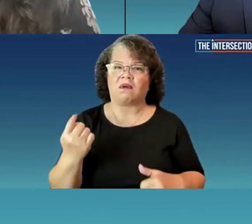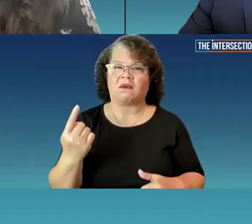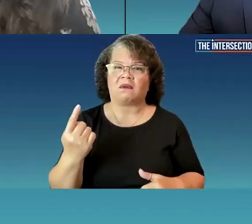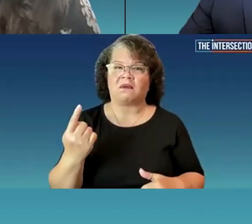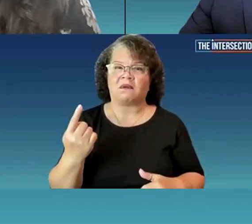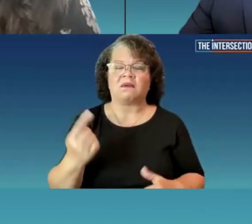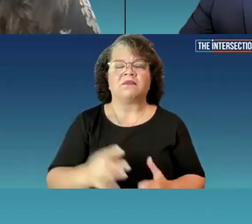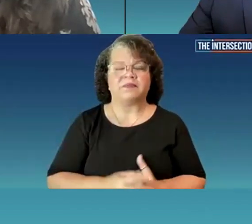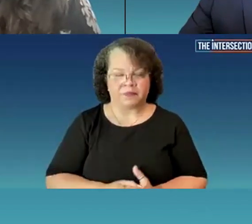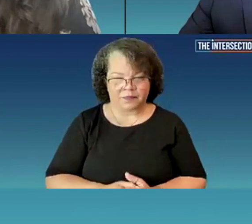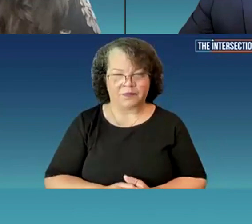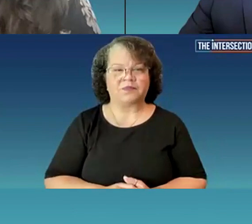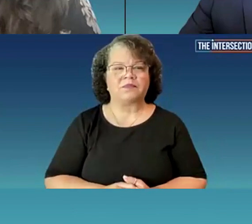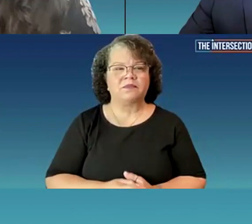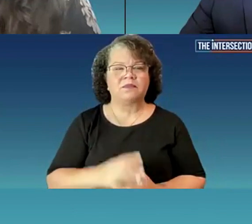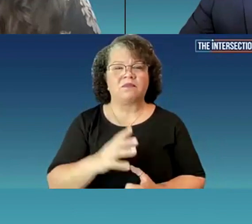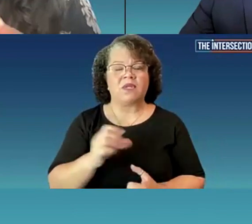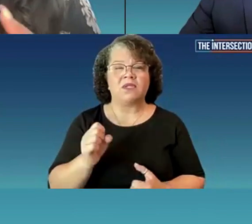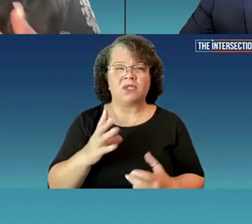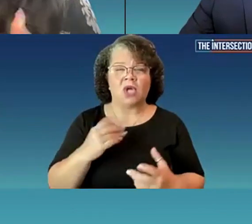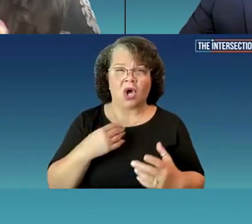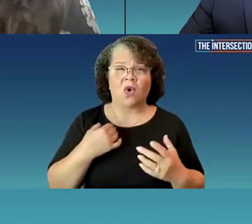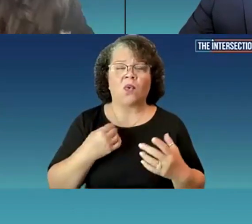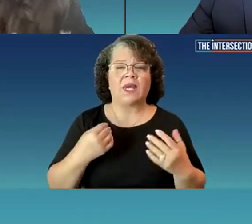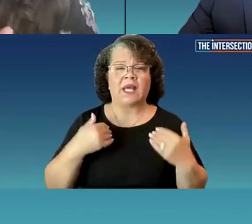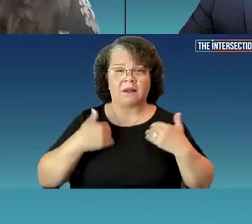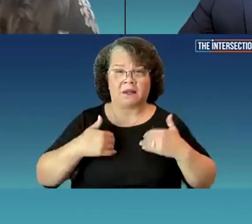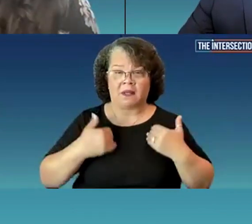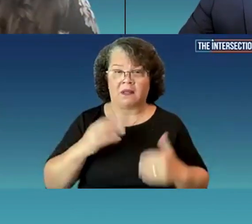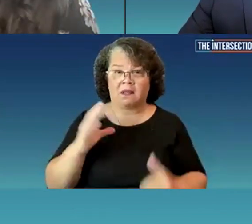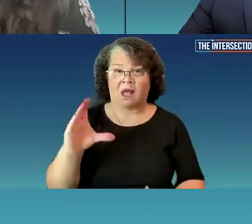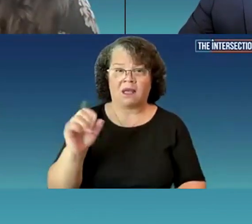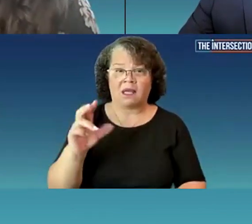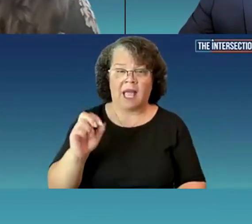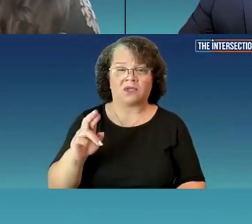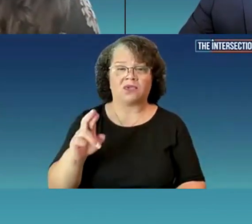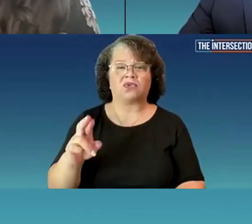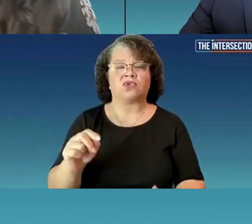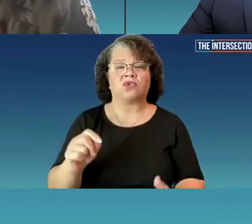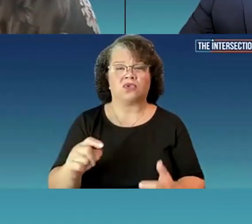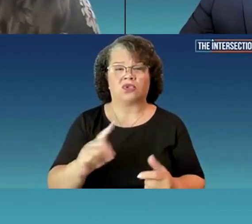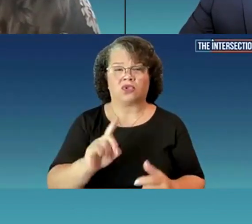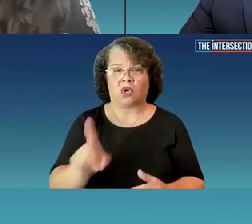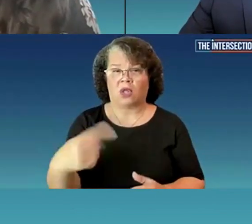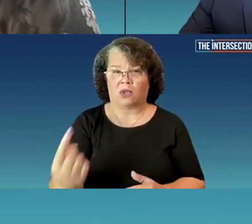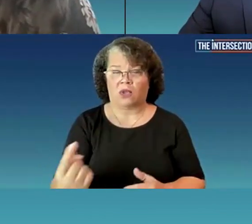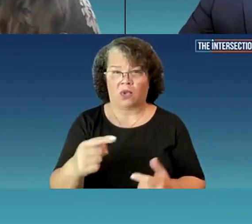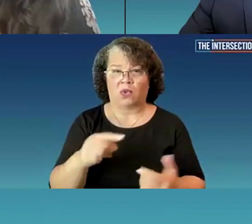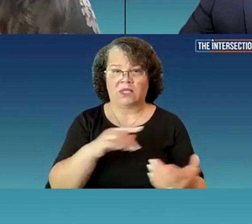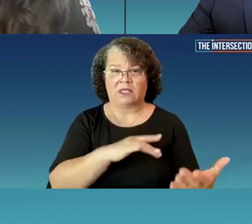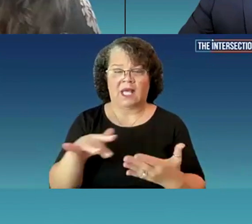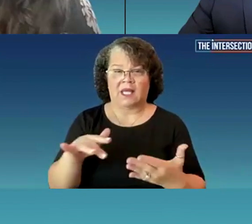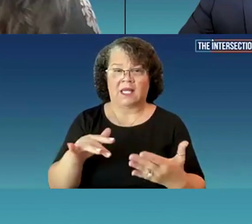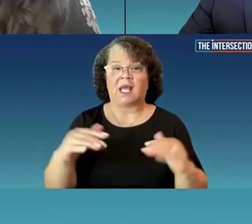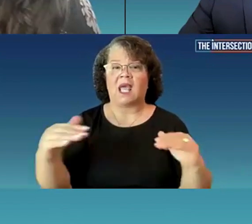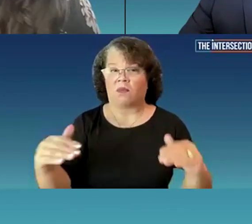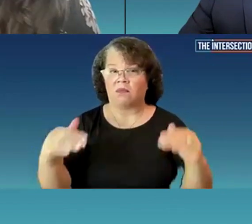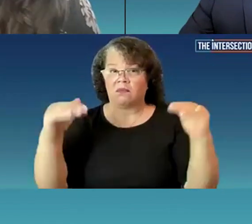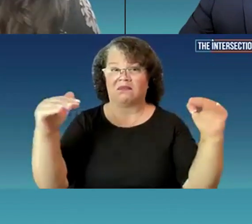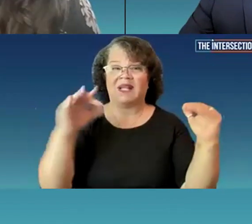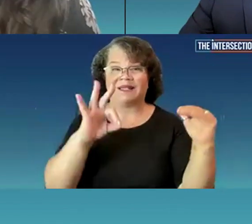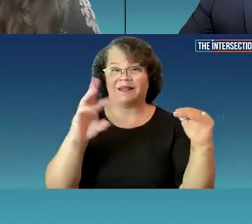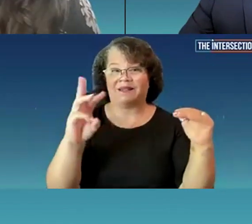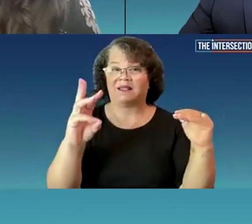in a lung cancer 5-center alone study we did, it got into the 96